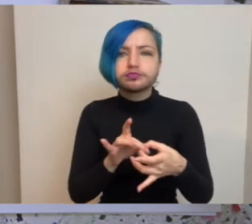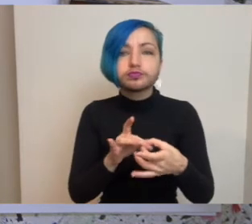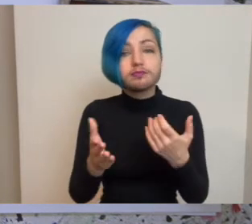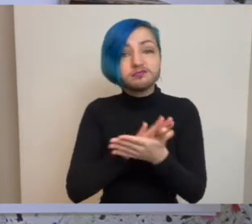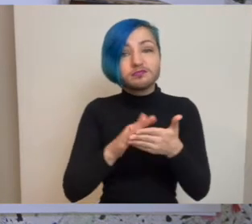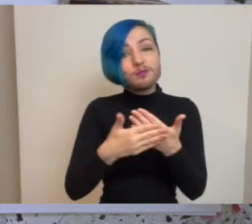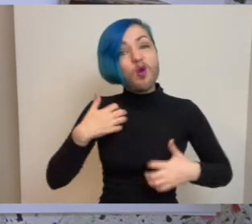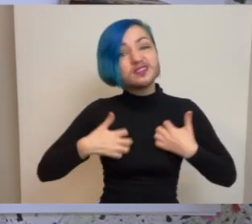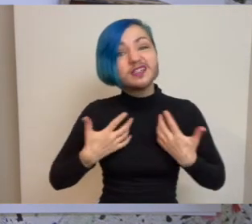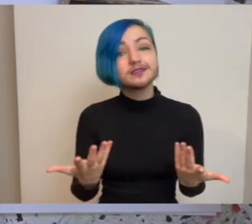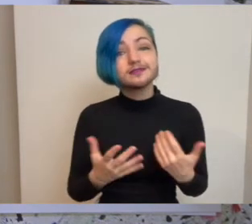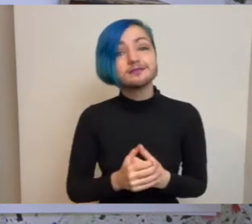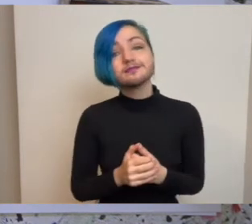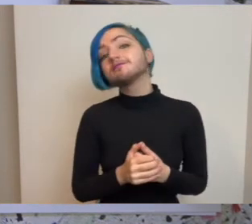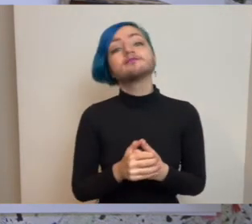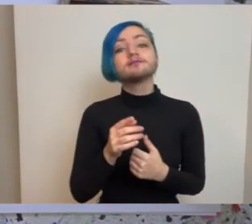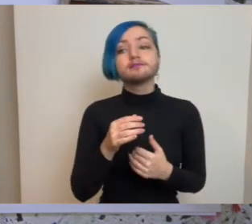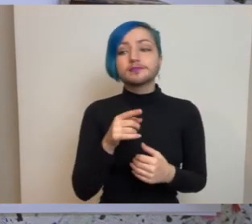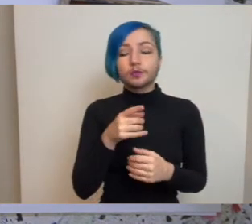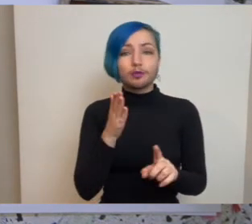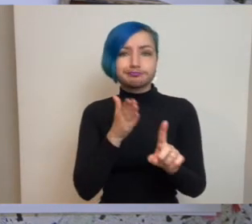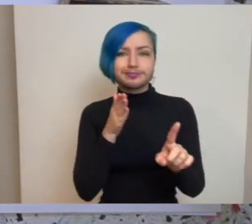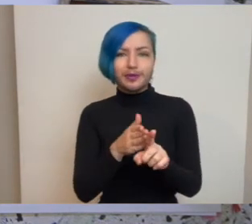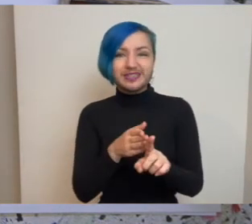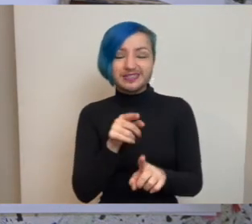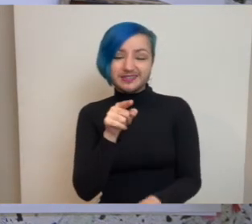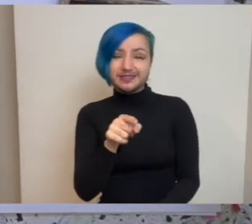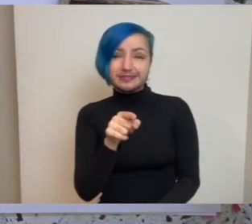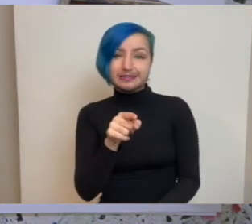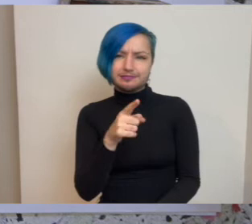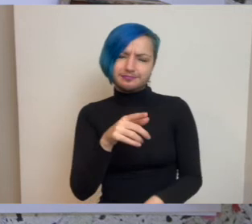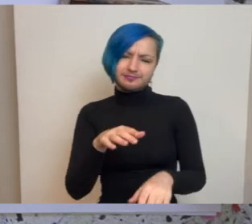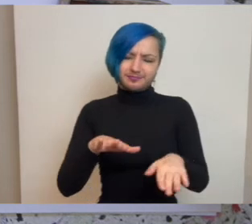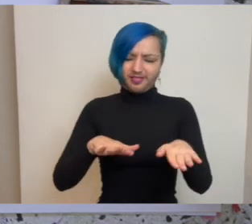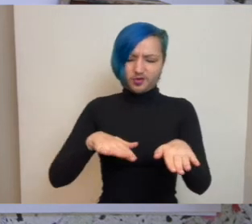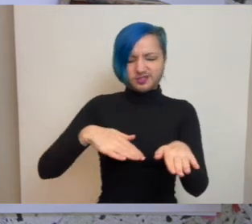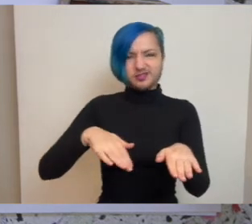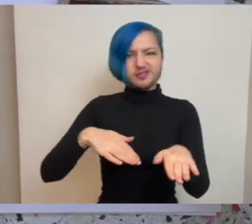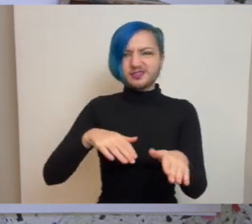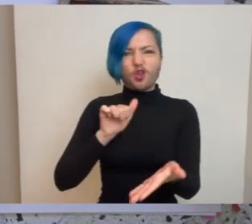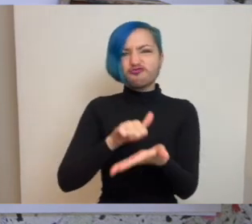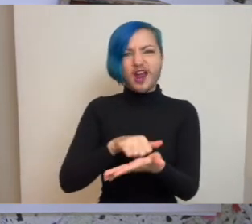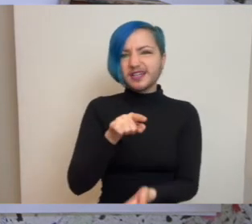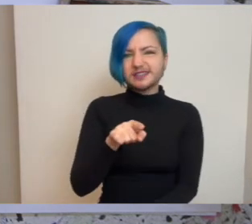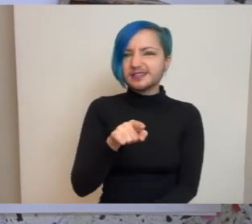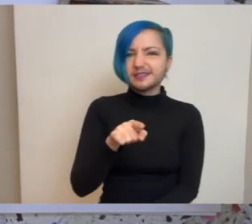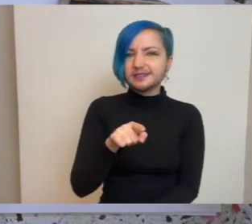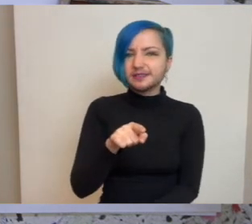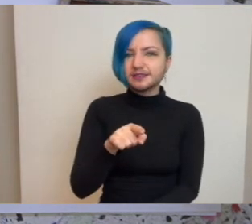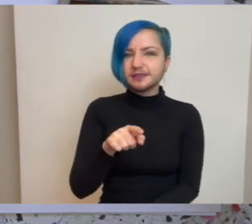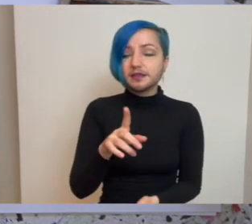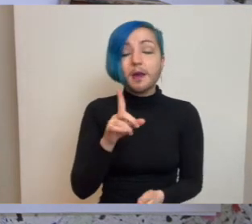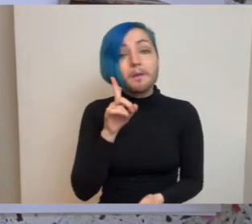it will be. And you can notice, I think you can see my drawing, like that's a little off there. That's not quite how it should